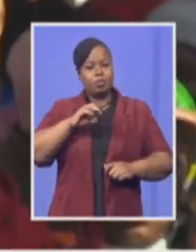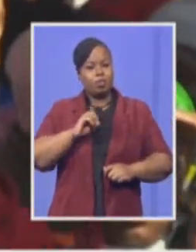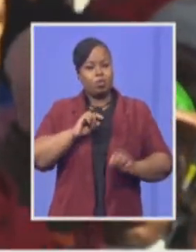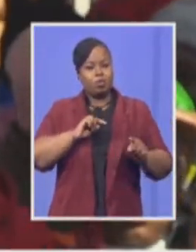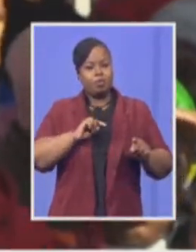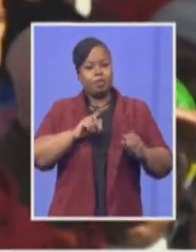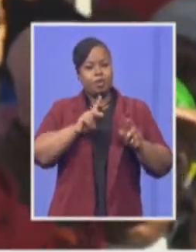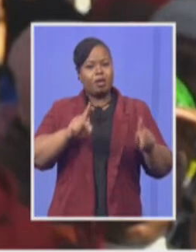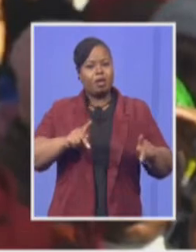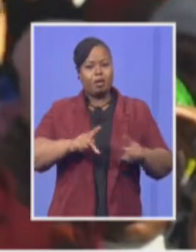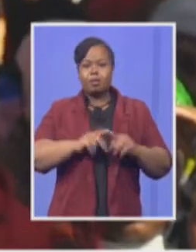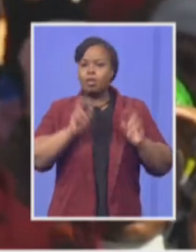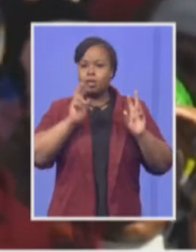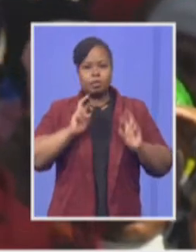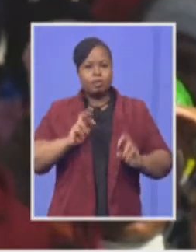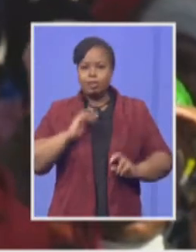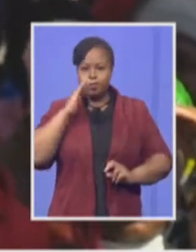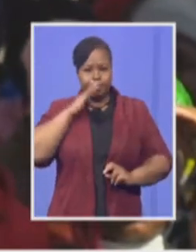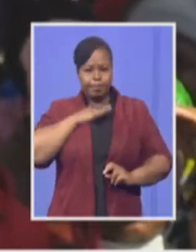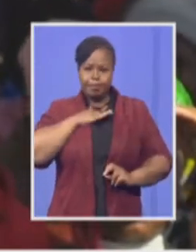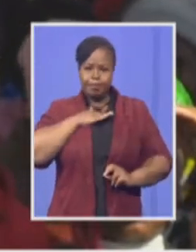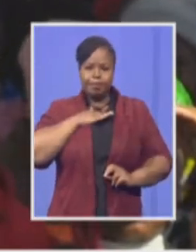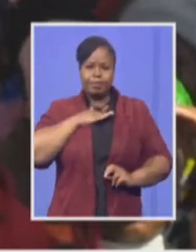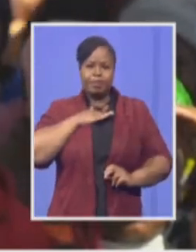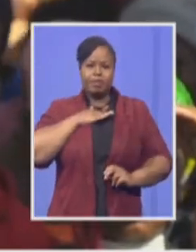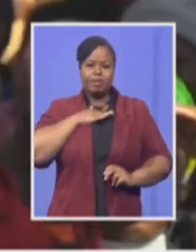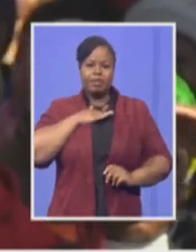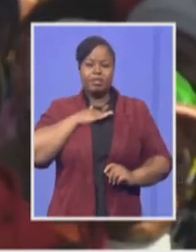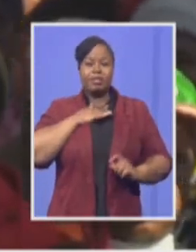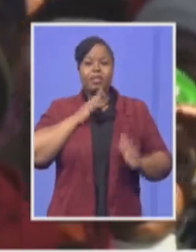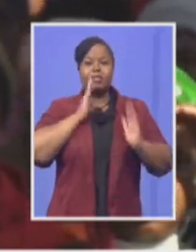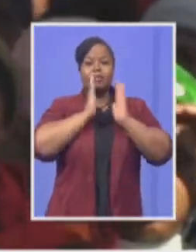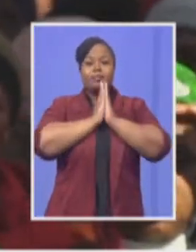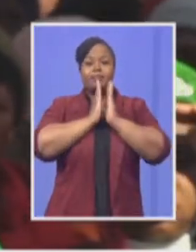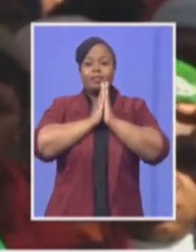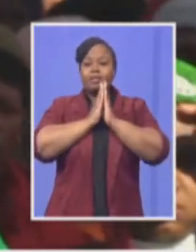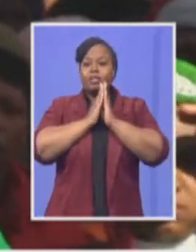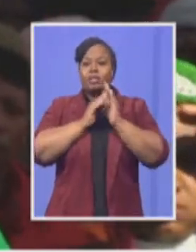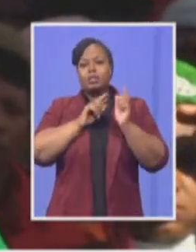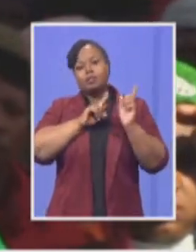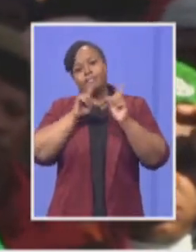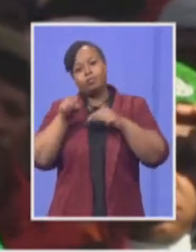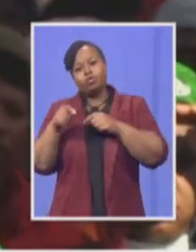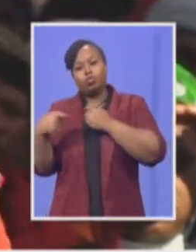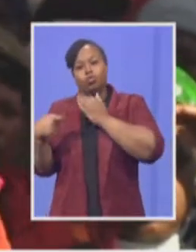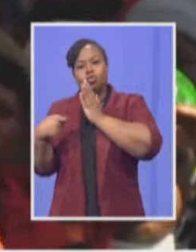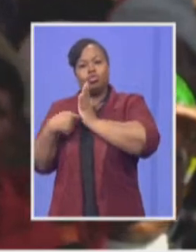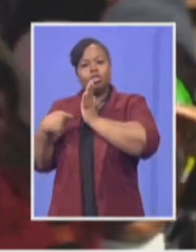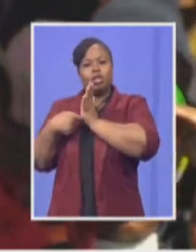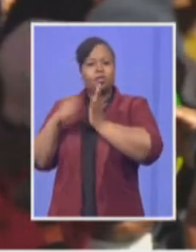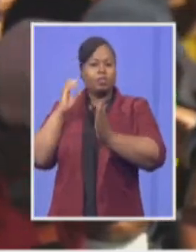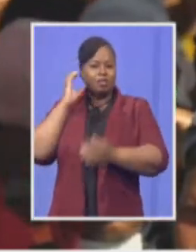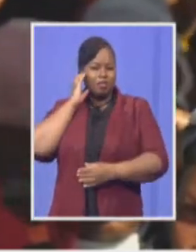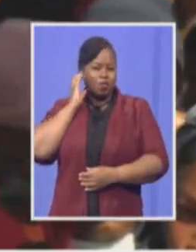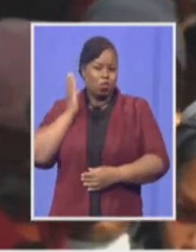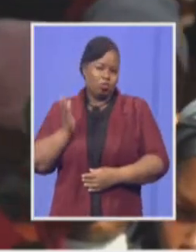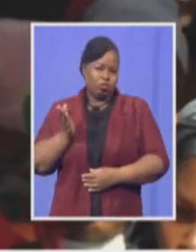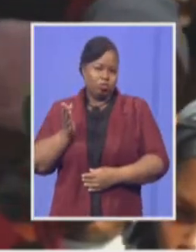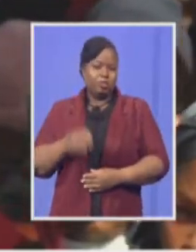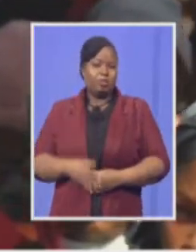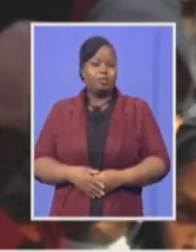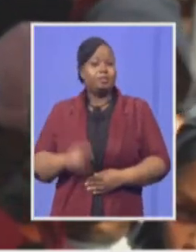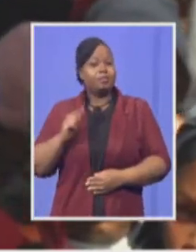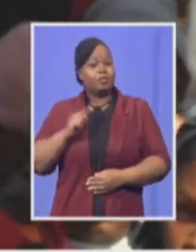Park abana electricity. Bacela ngale ukuyo charge. So there was an incident yokuthi